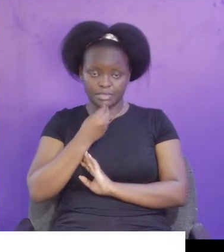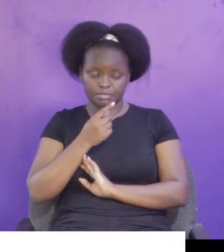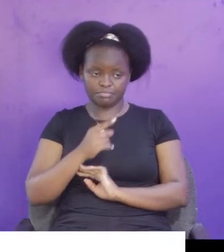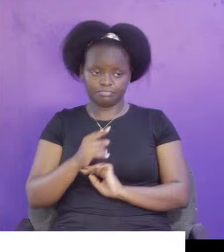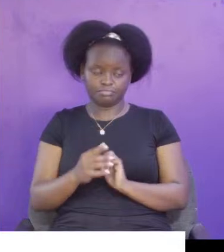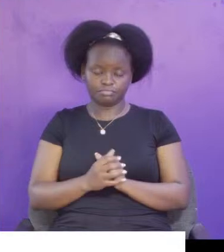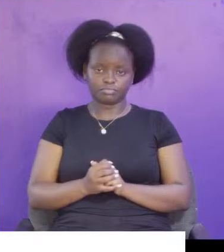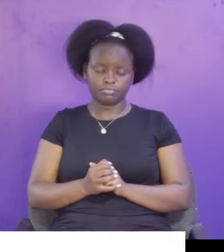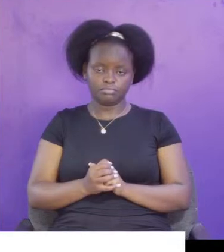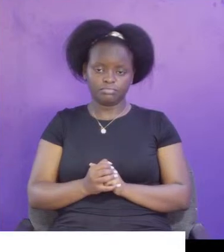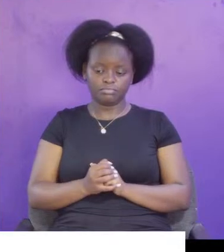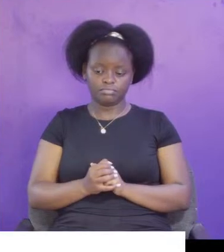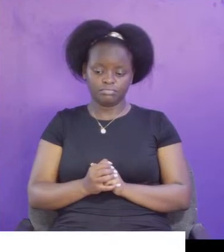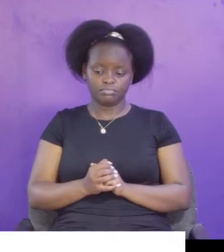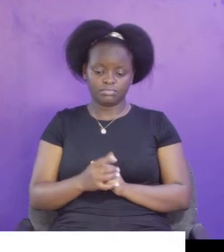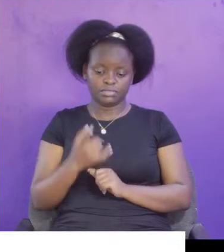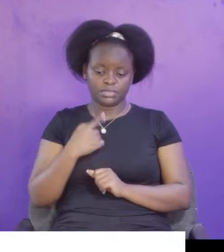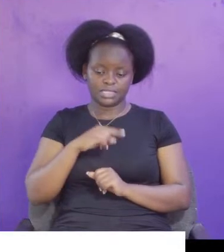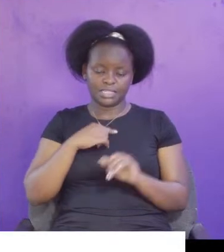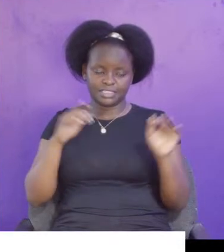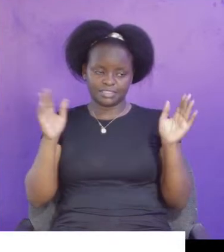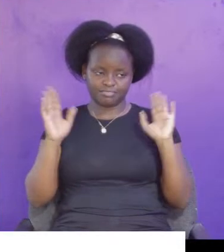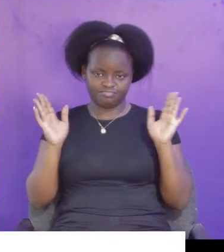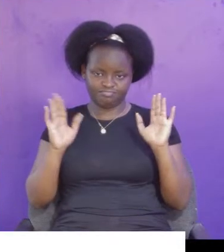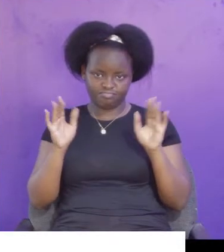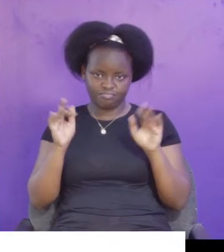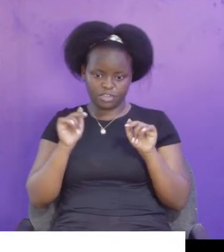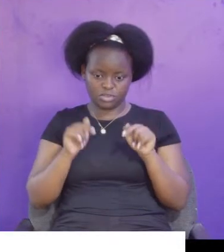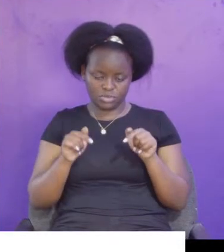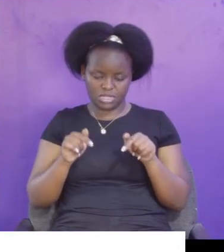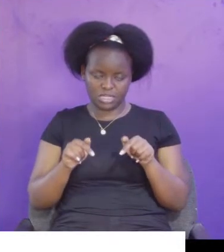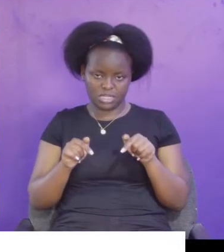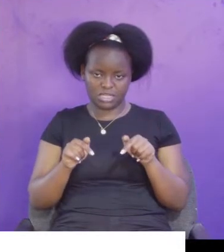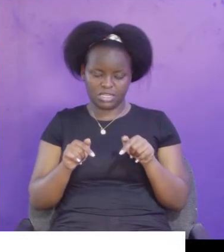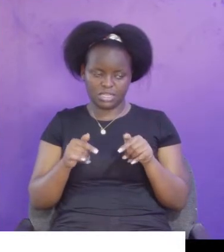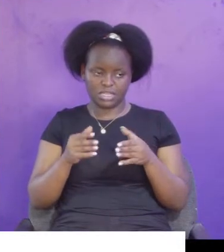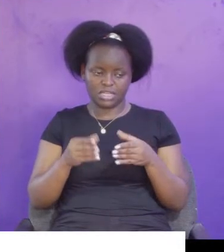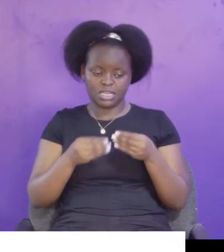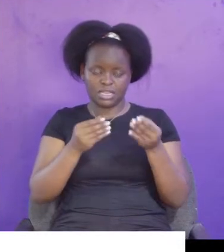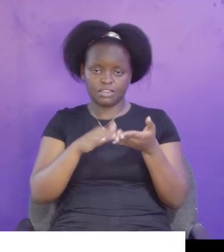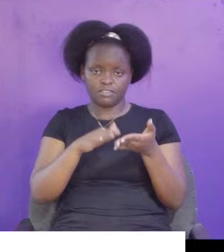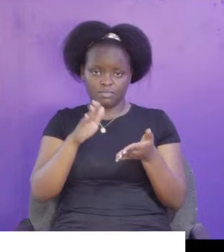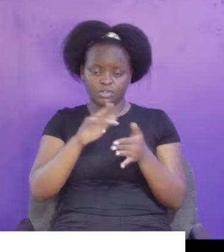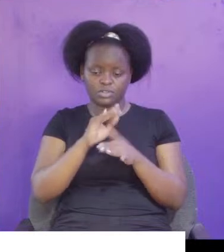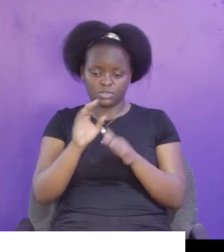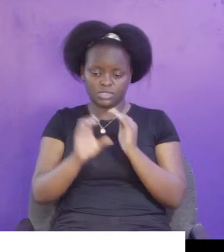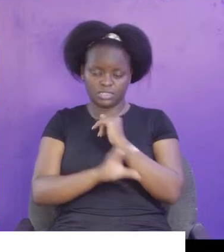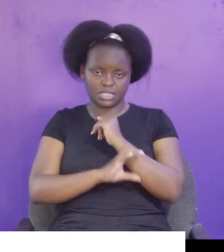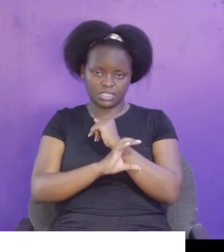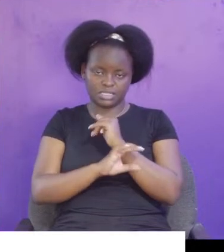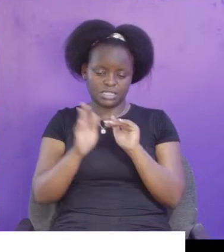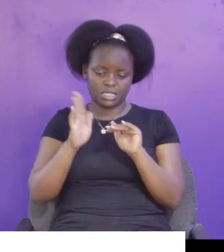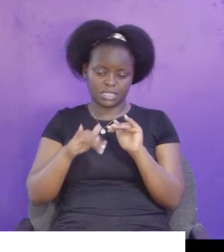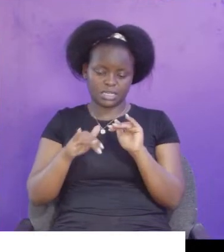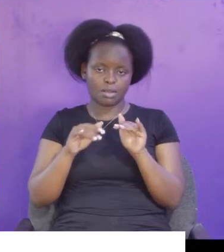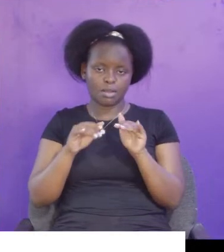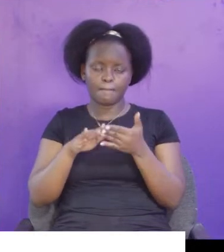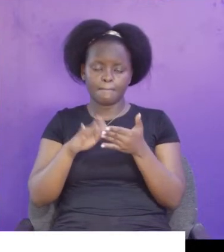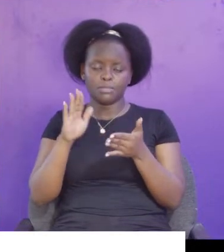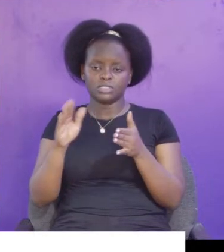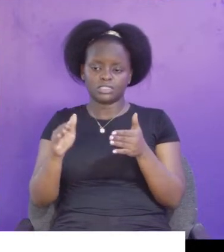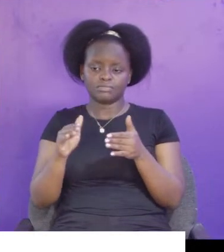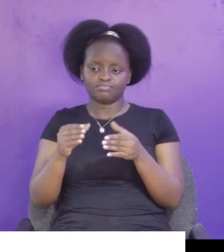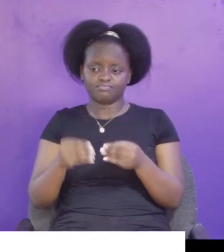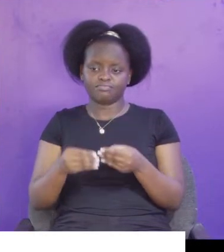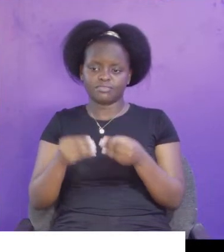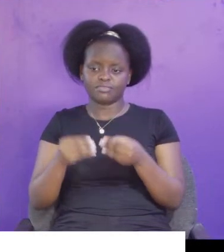we are bidding farewell today gave more to this country than most will ever.